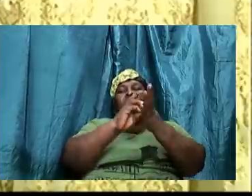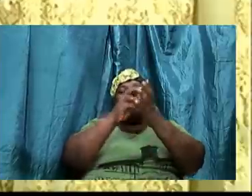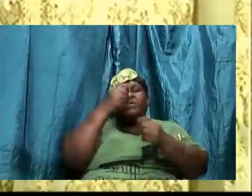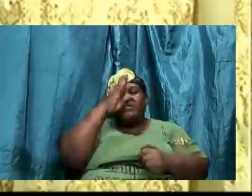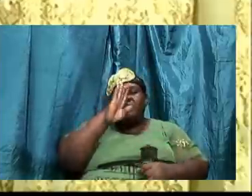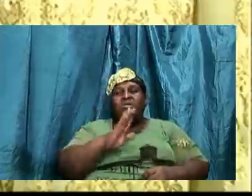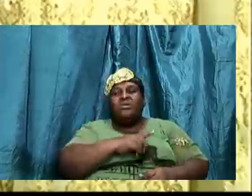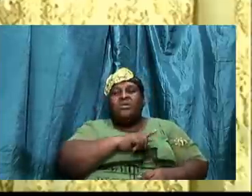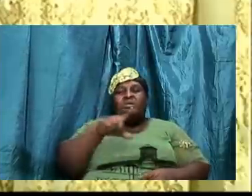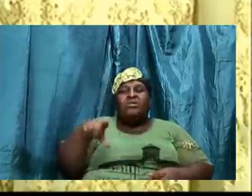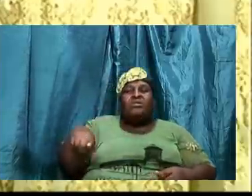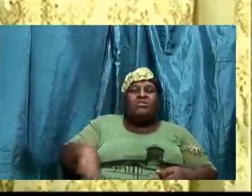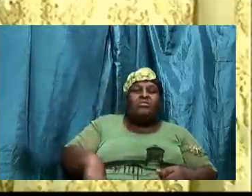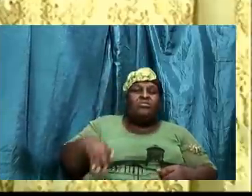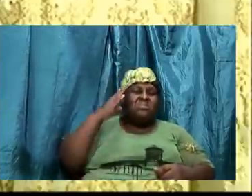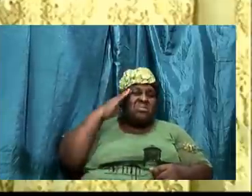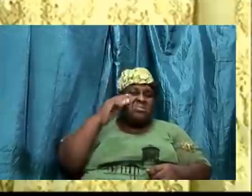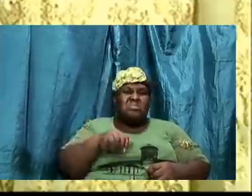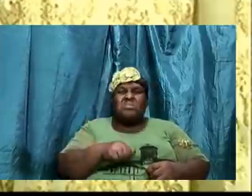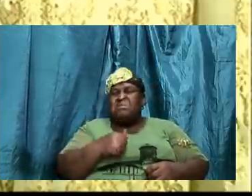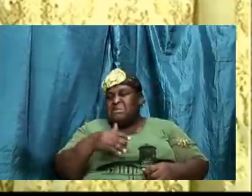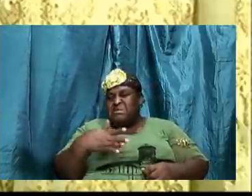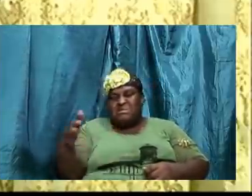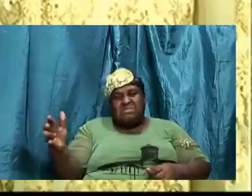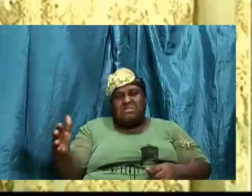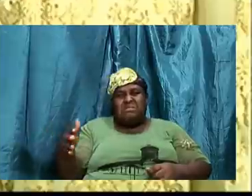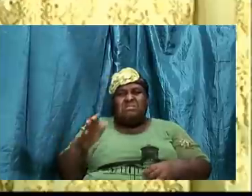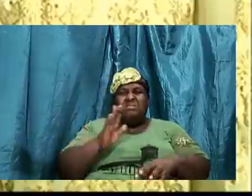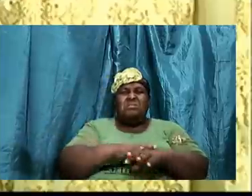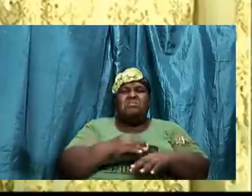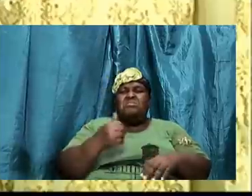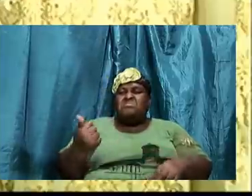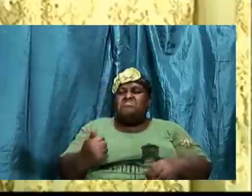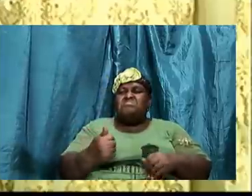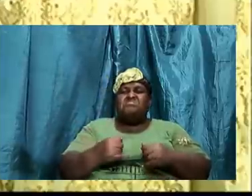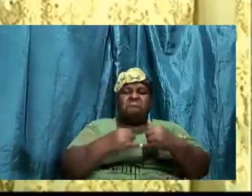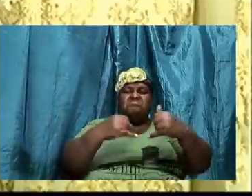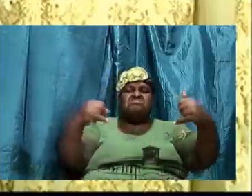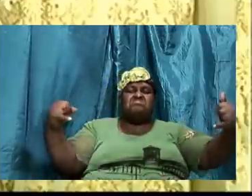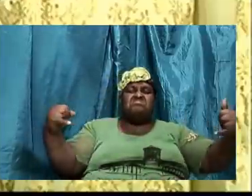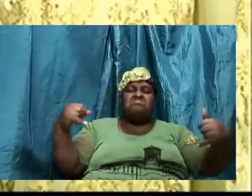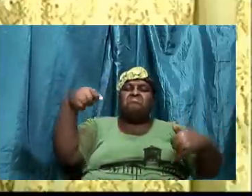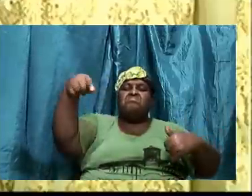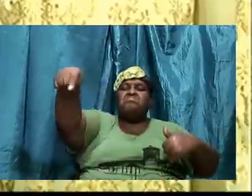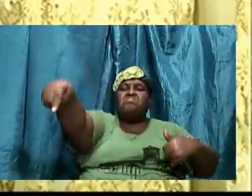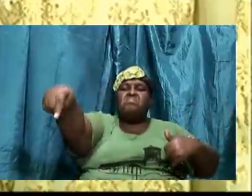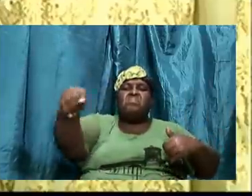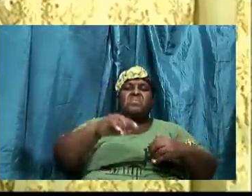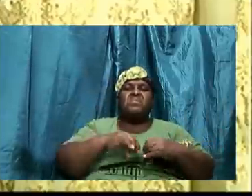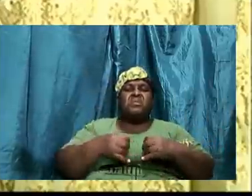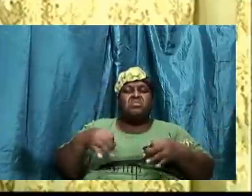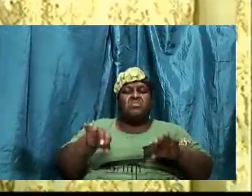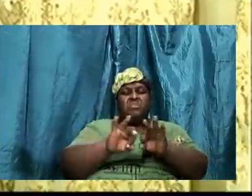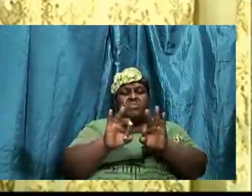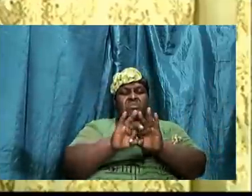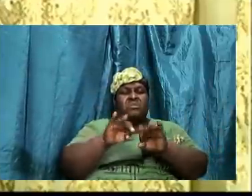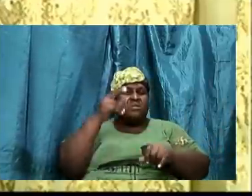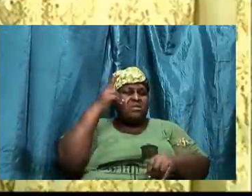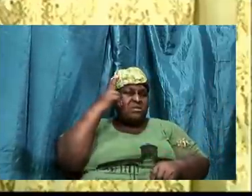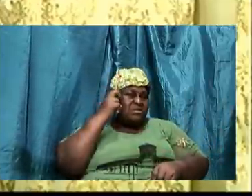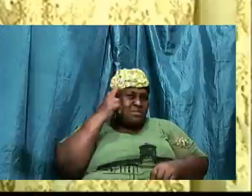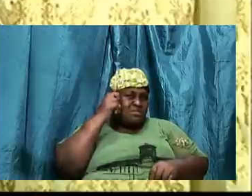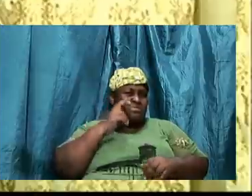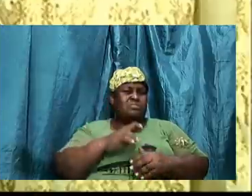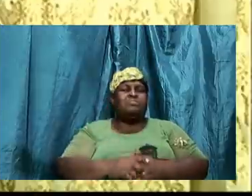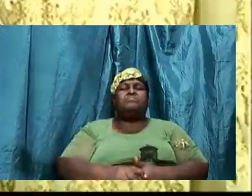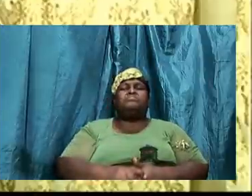other side of the line, we identify that that is the enemy. And it's important that we know ourselves.